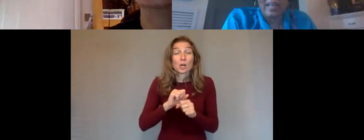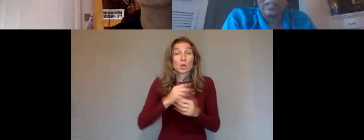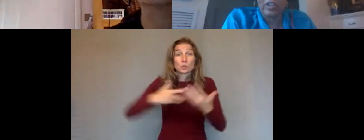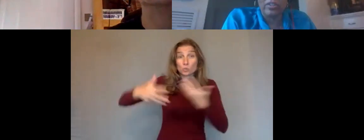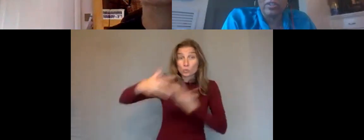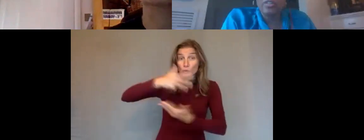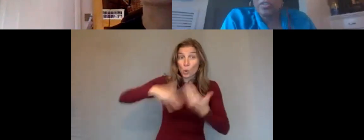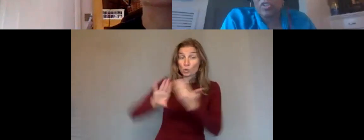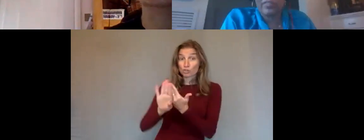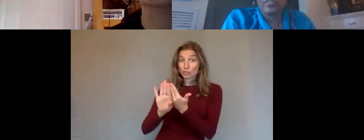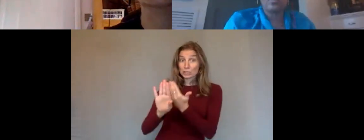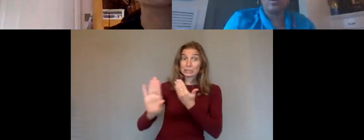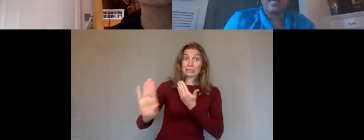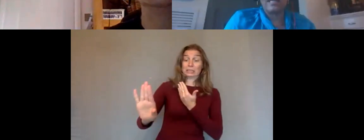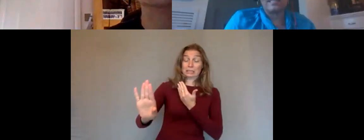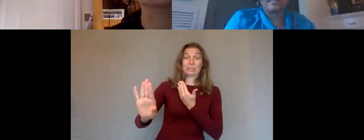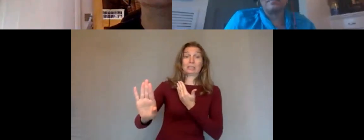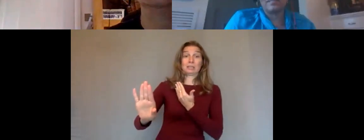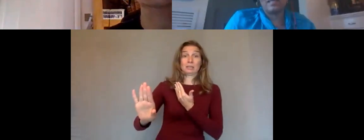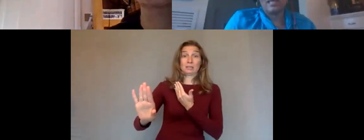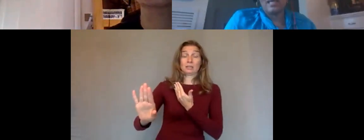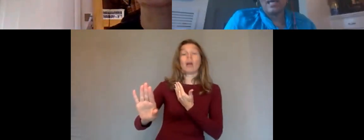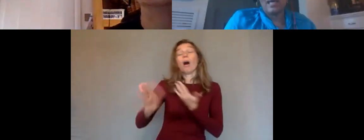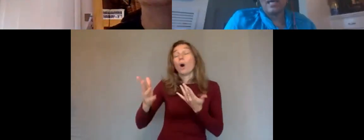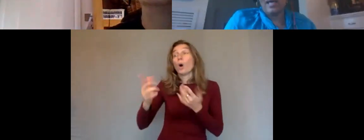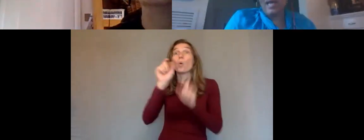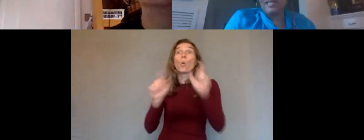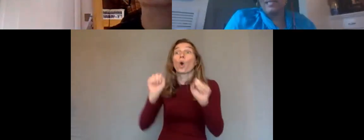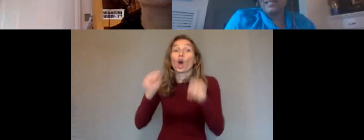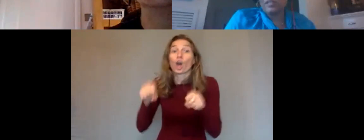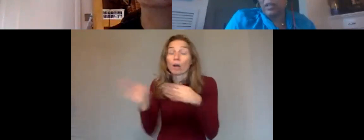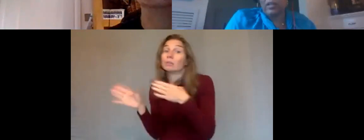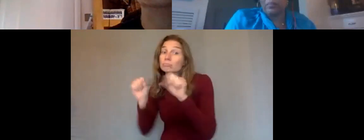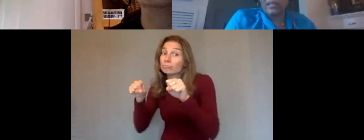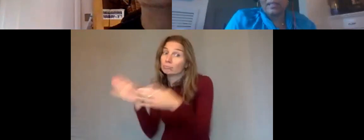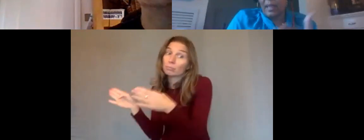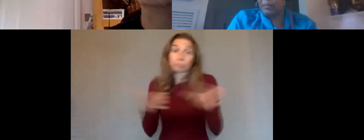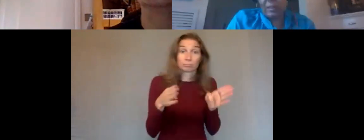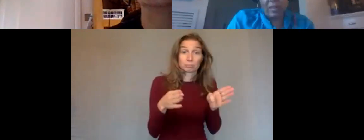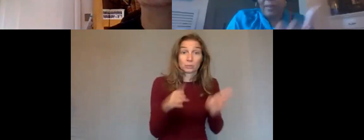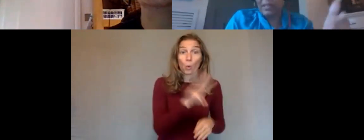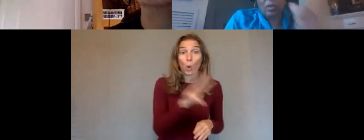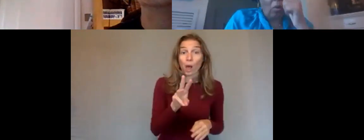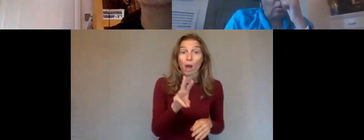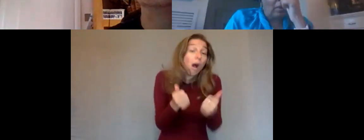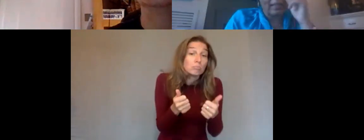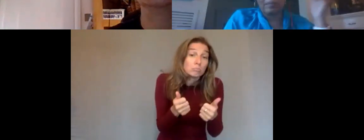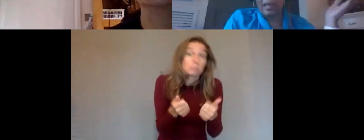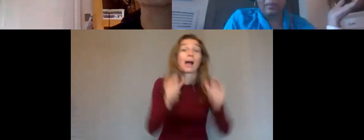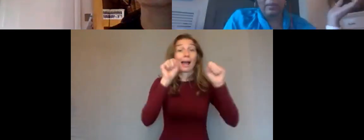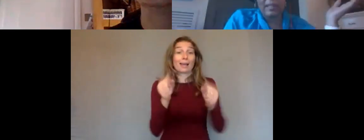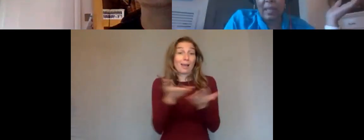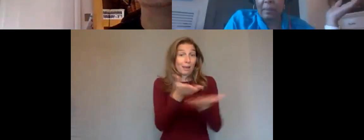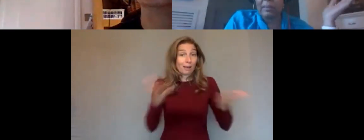of us that could to shift onto online systems. And that's been good because it's enabled us to have this call.